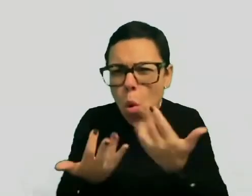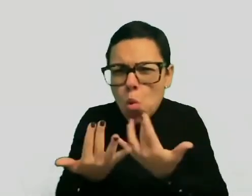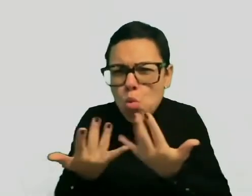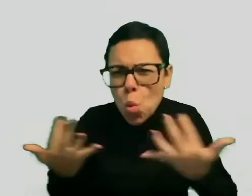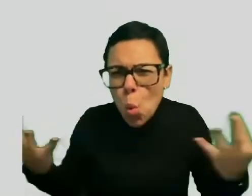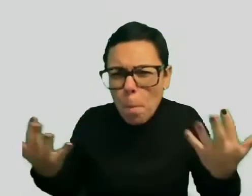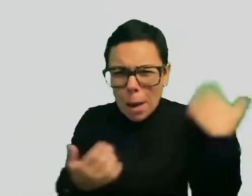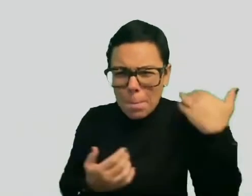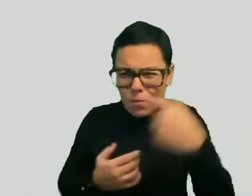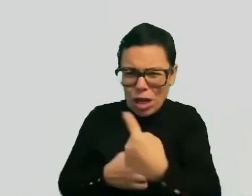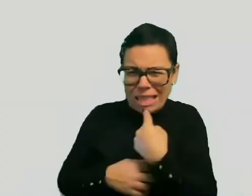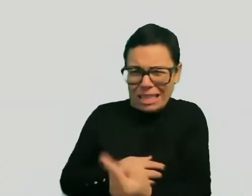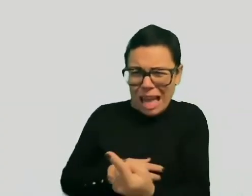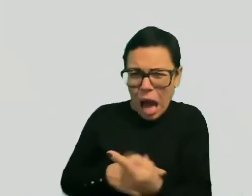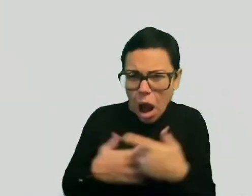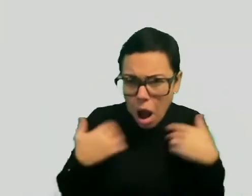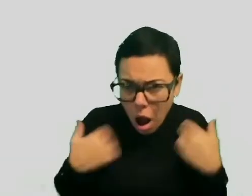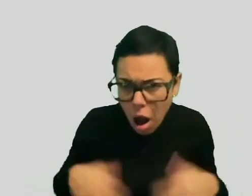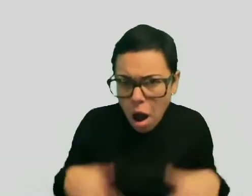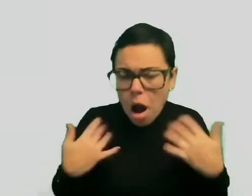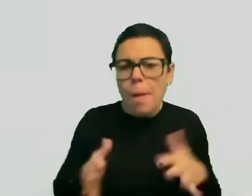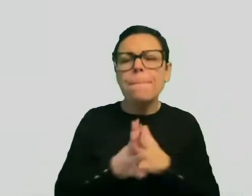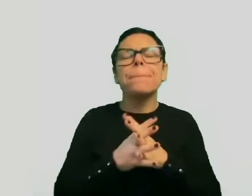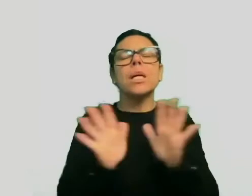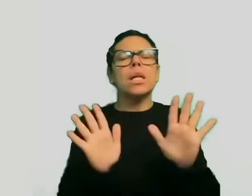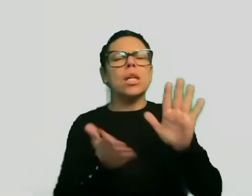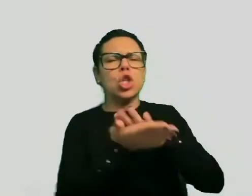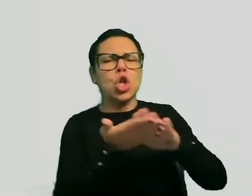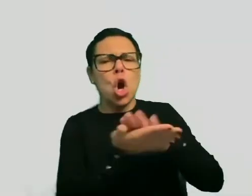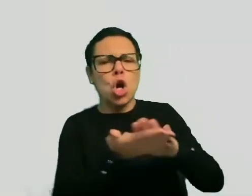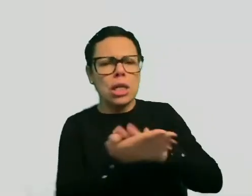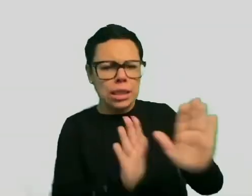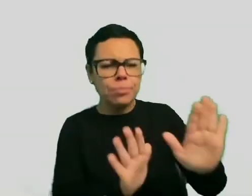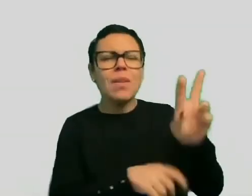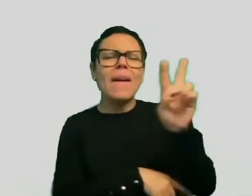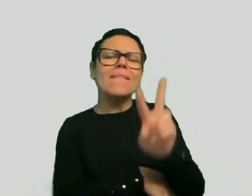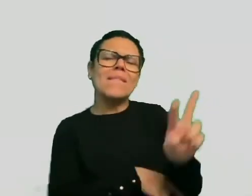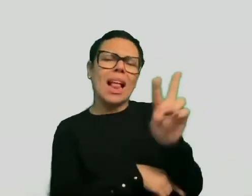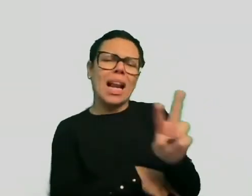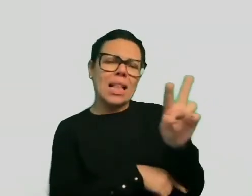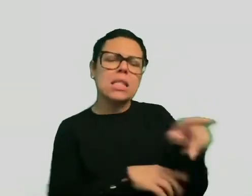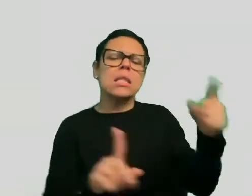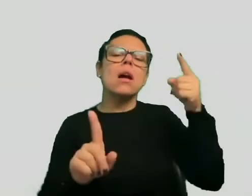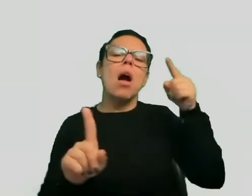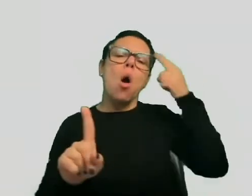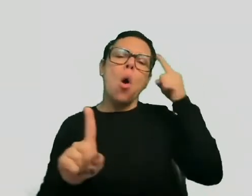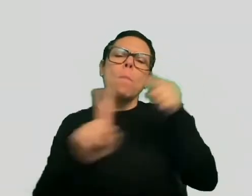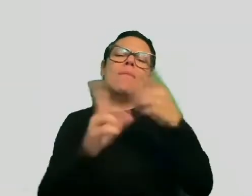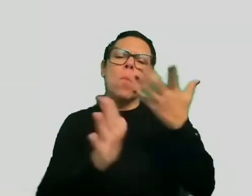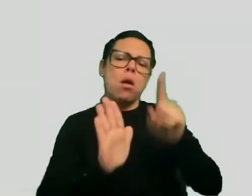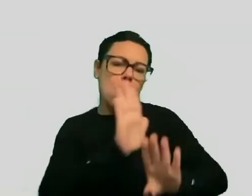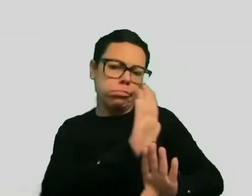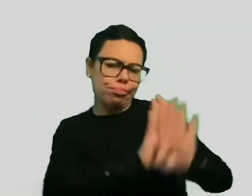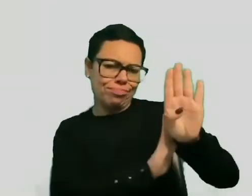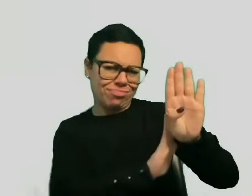What would you say is the key to success? Is it every procurement is so different, and every field or product or service